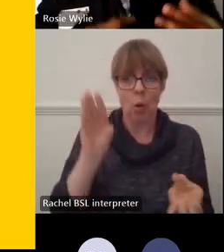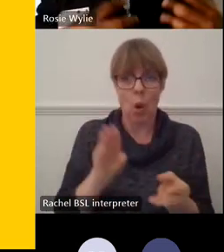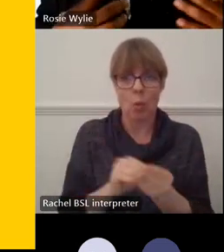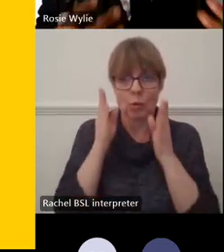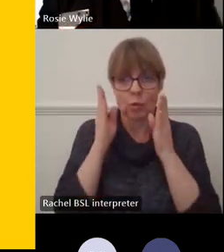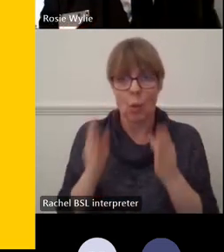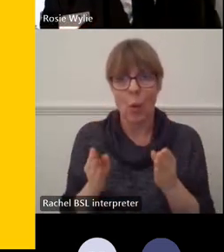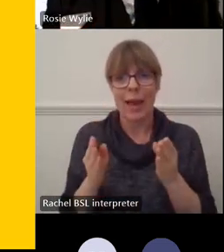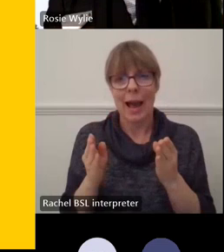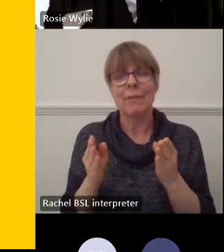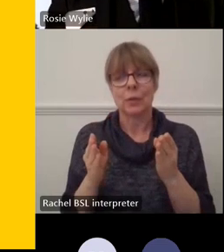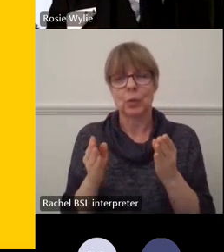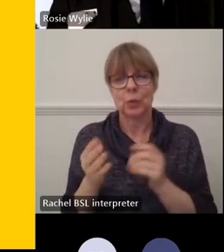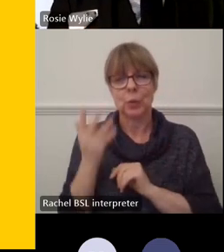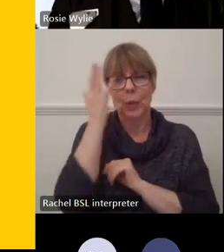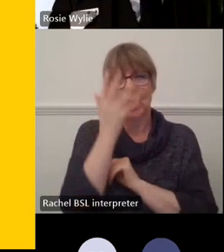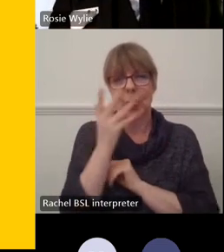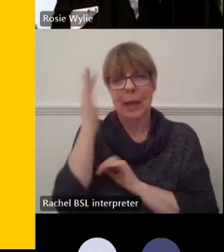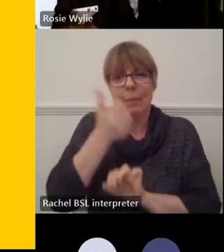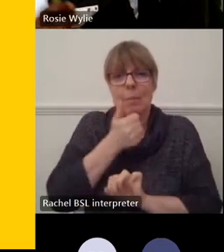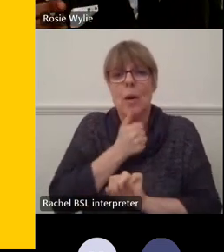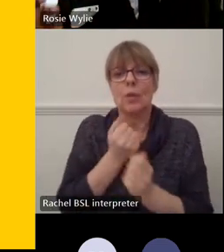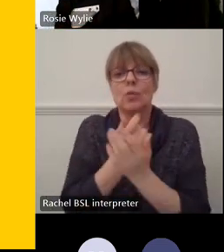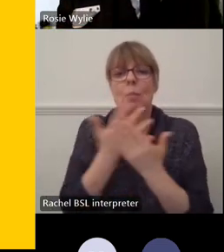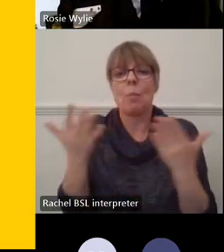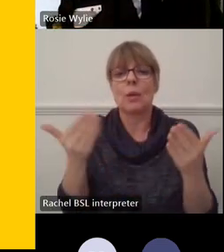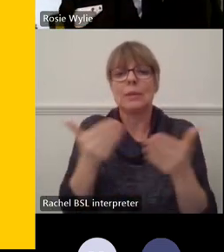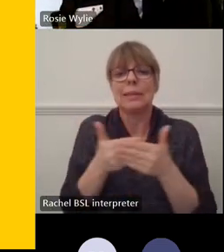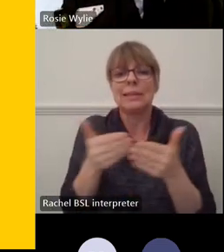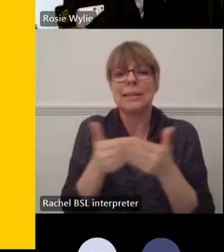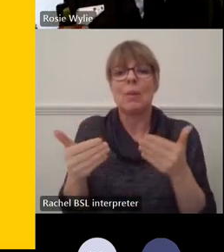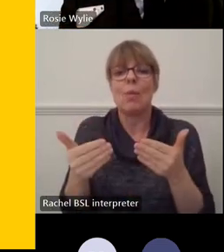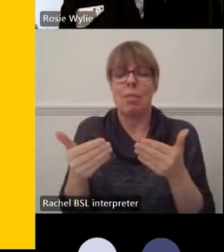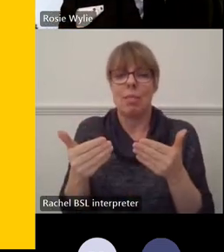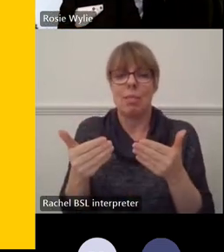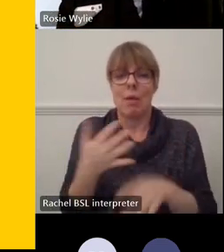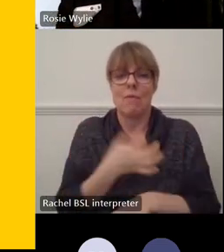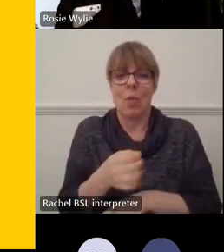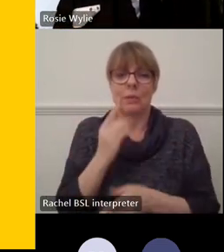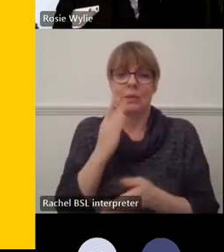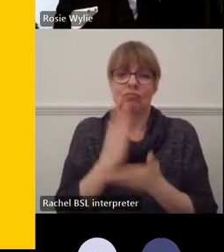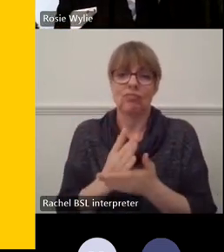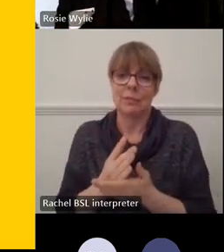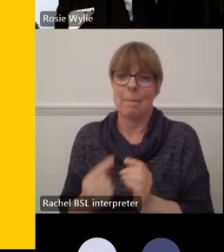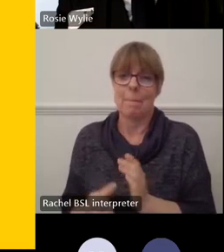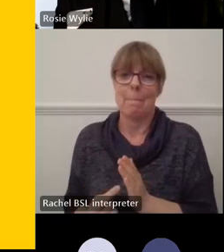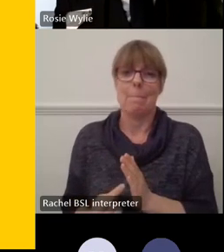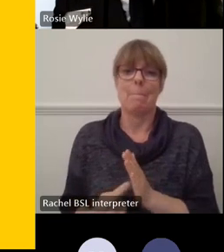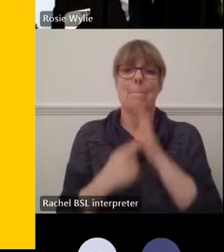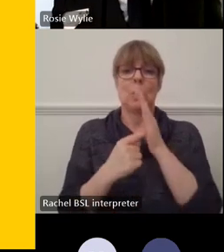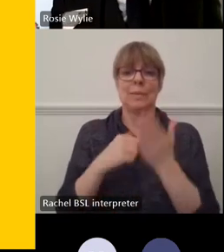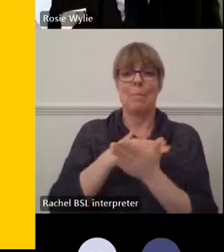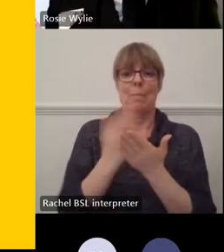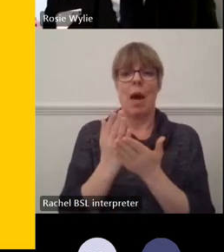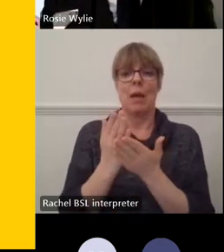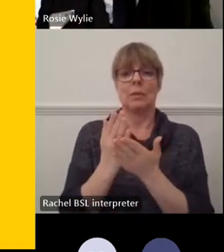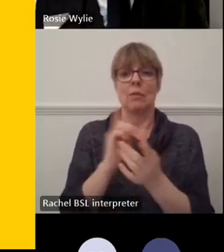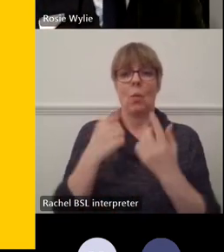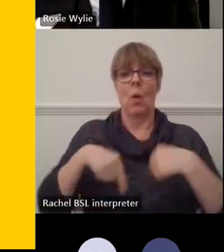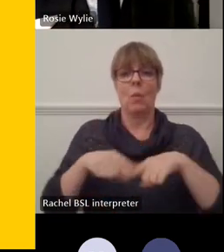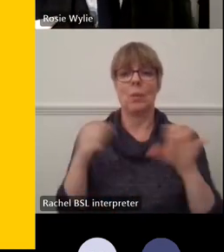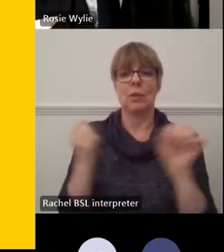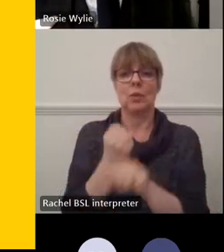multilingual volunteers as a really important tool in the work that we do. Very, very important. So I'll